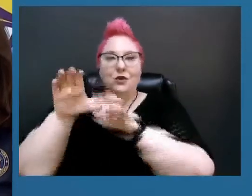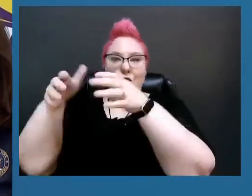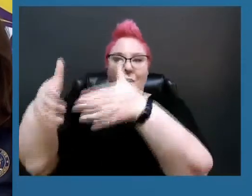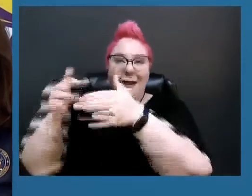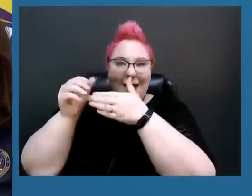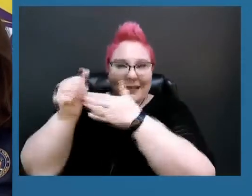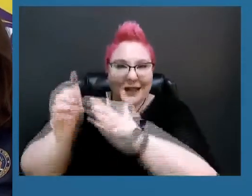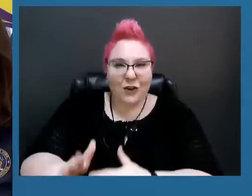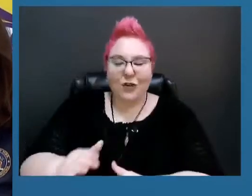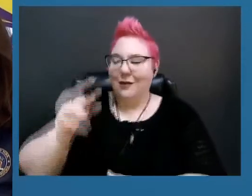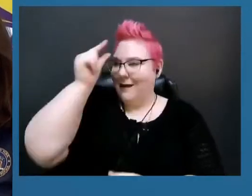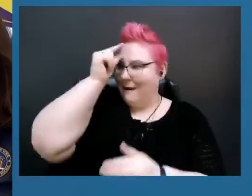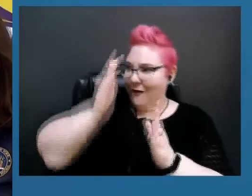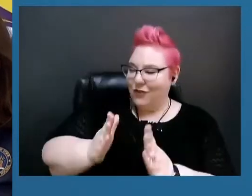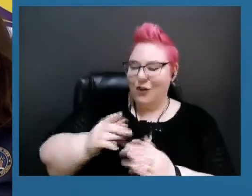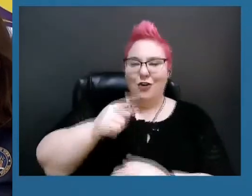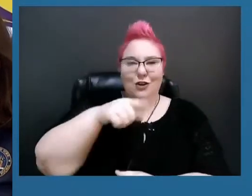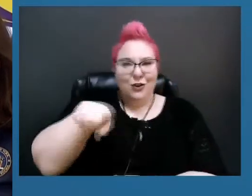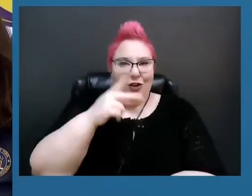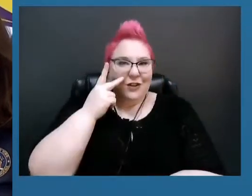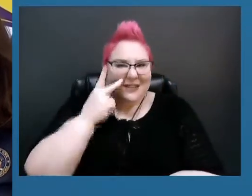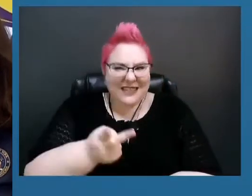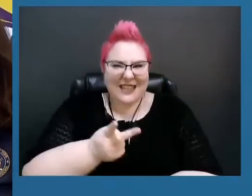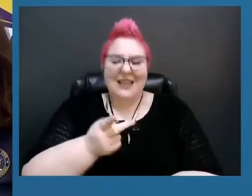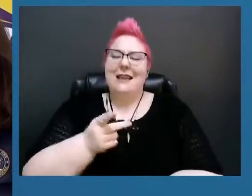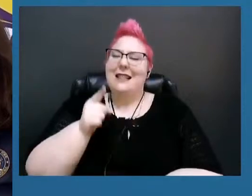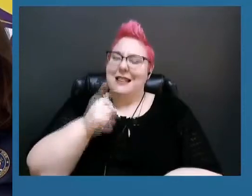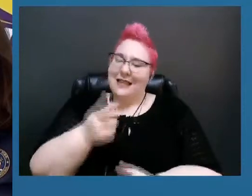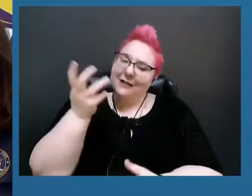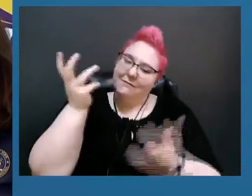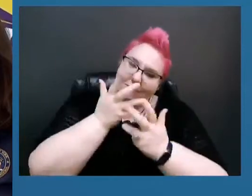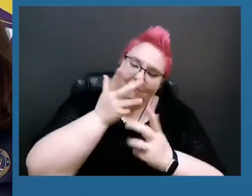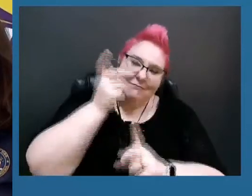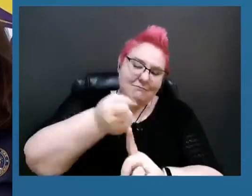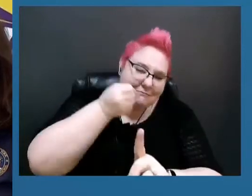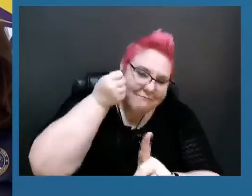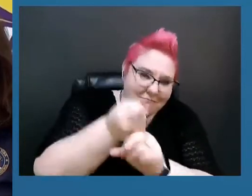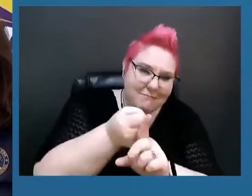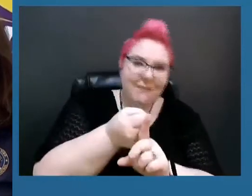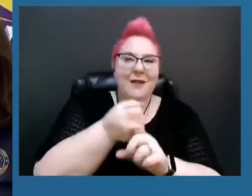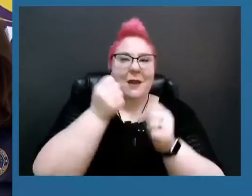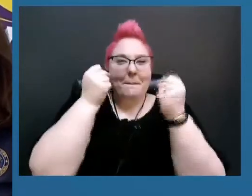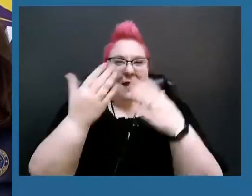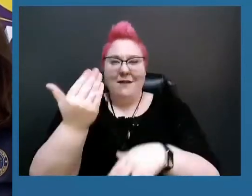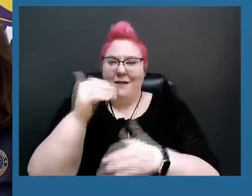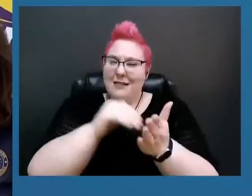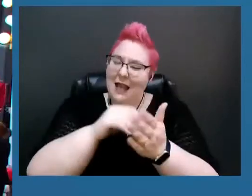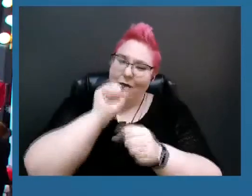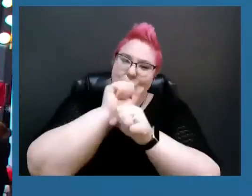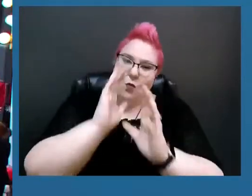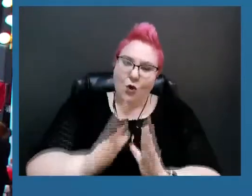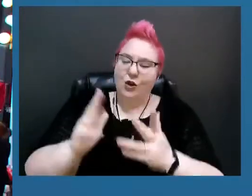that impacted 15,000 workers, and we're here today to celebrate that, so let's give it up for all of them.